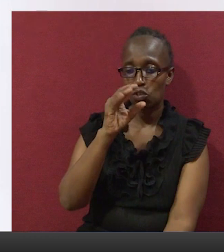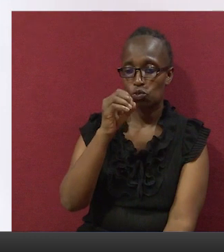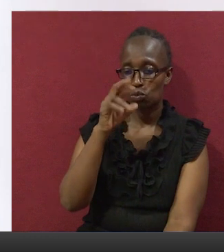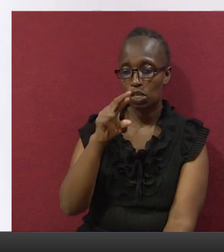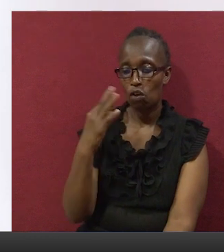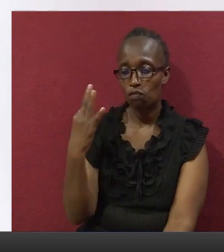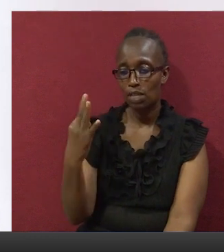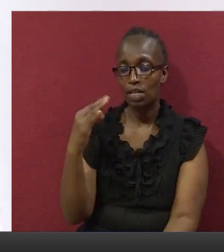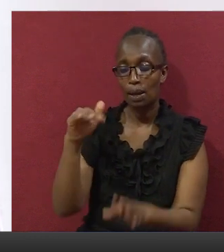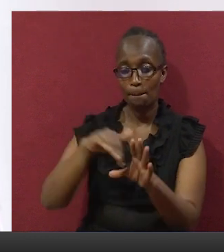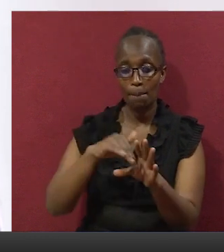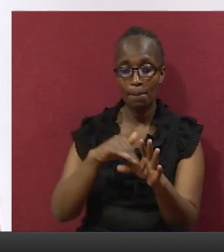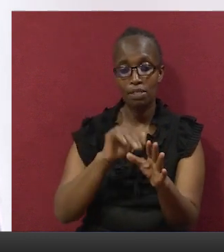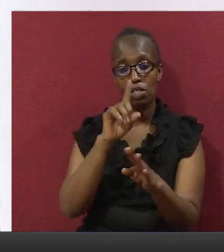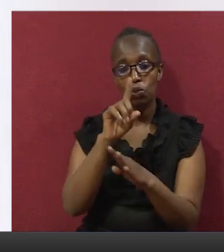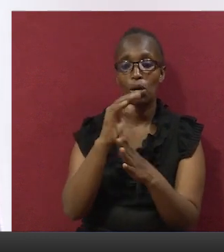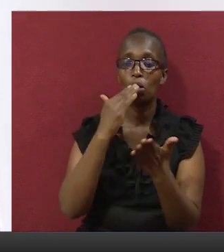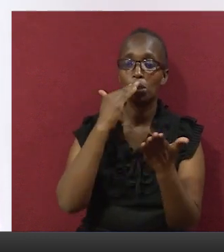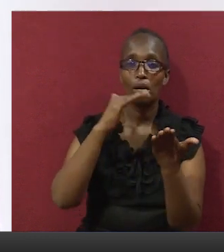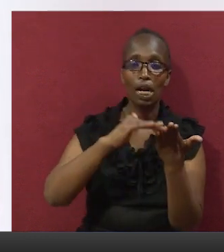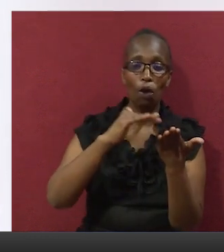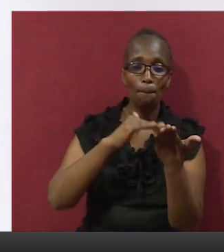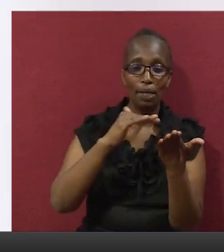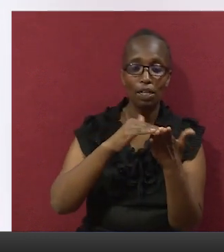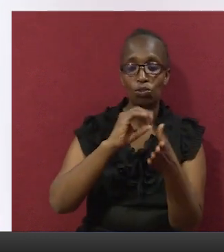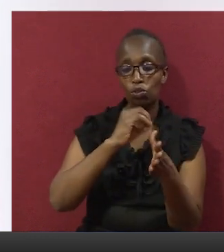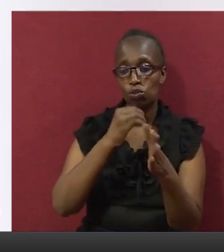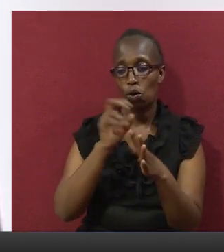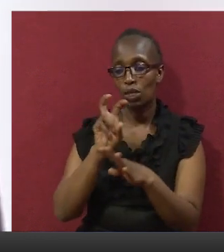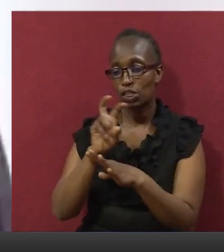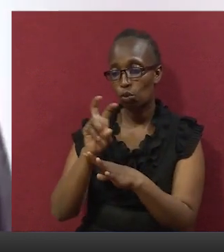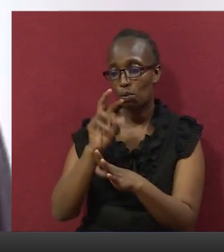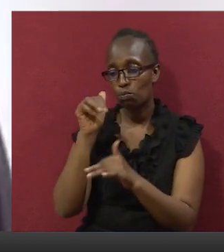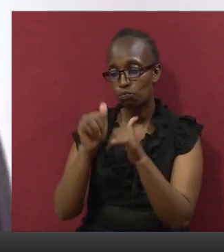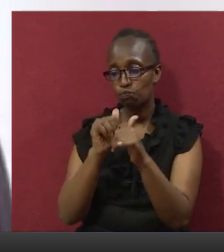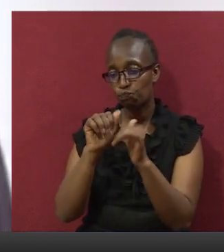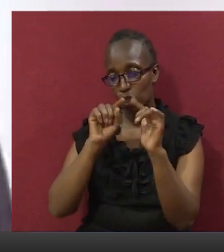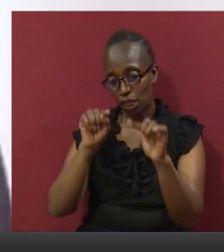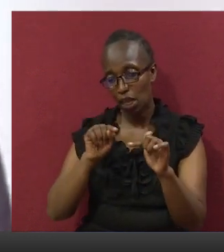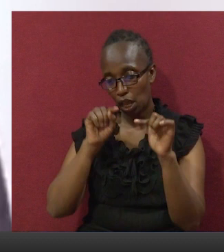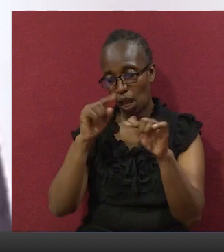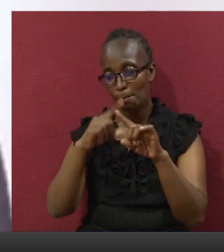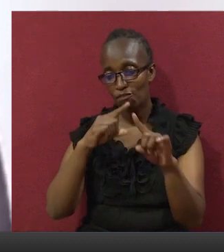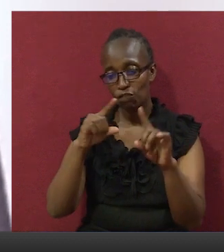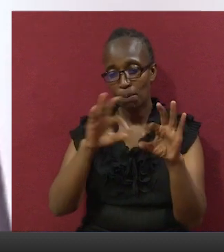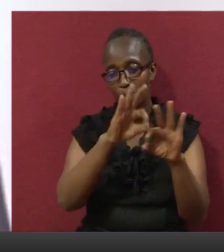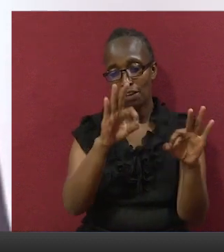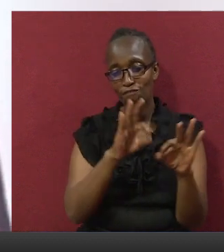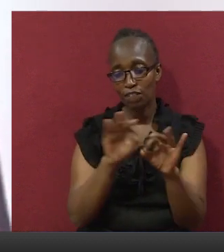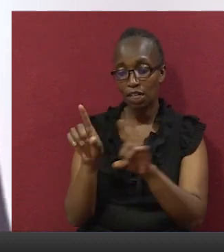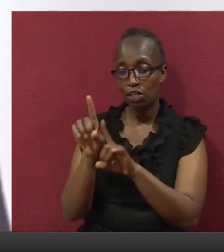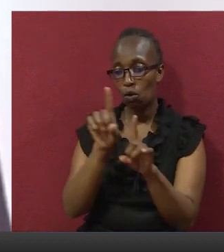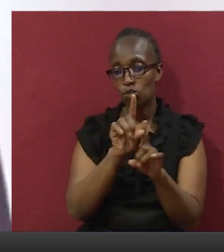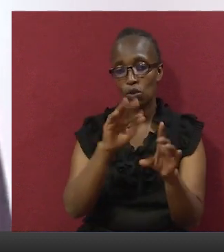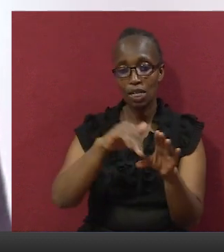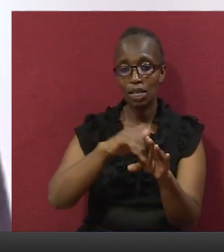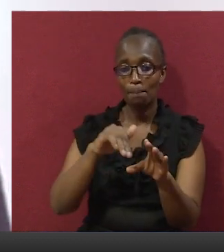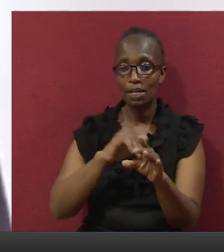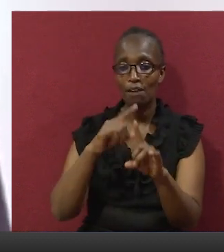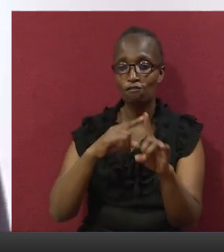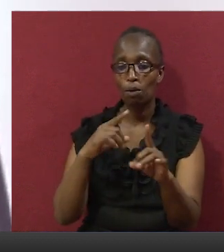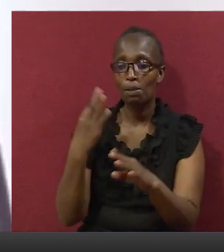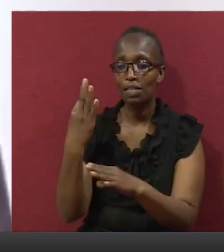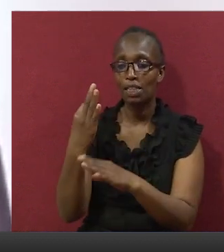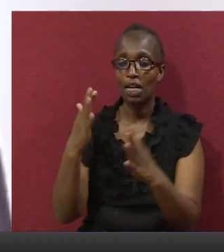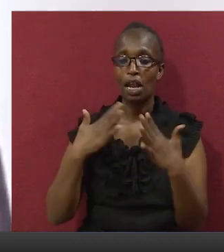of the remarkable recommendations, observations that came from both of the field and the members of the three services